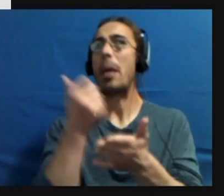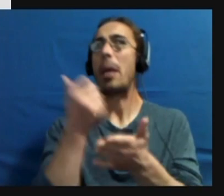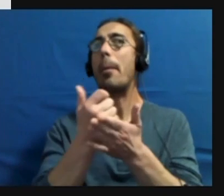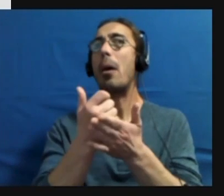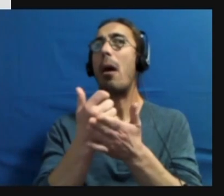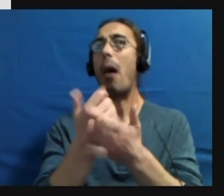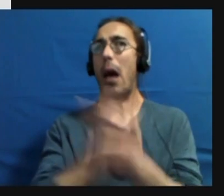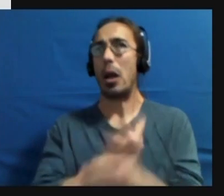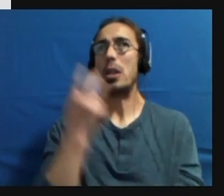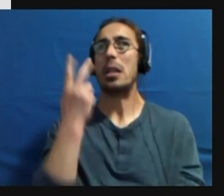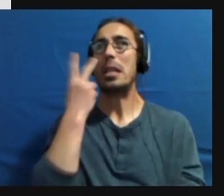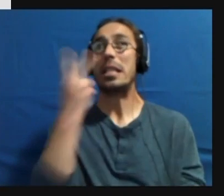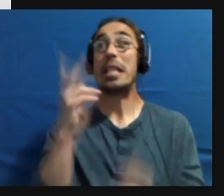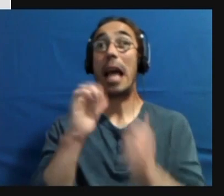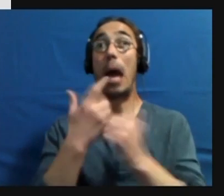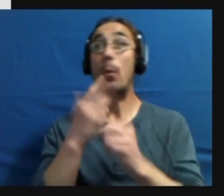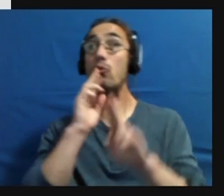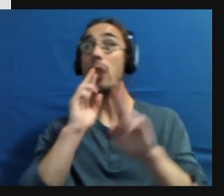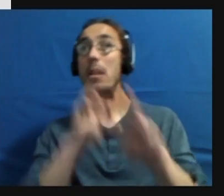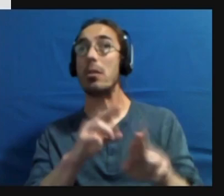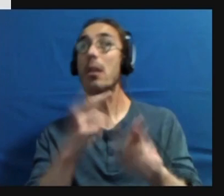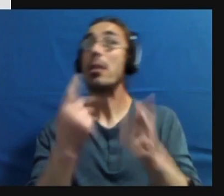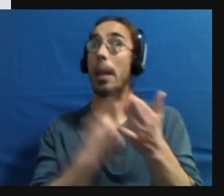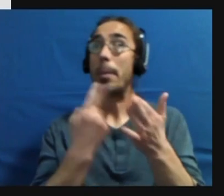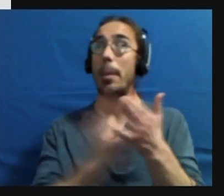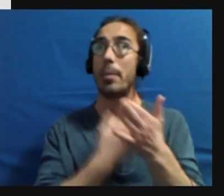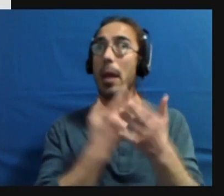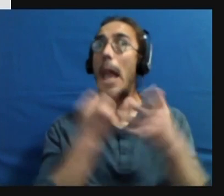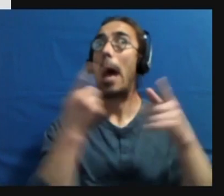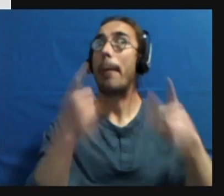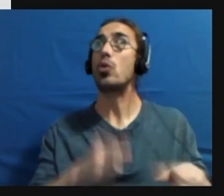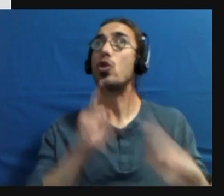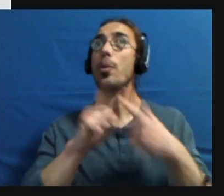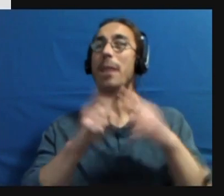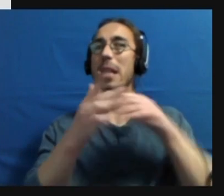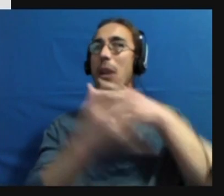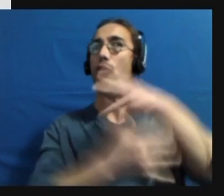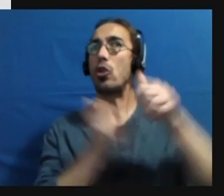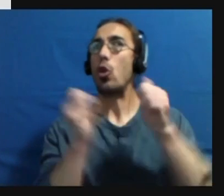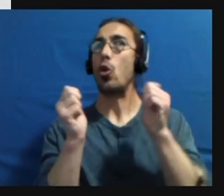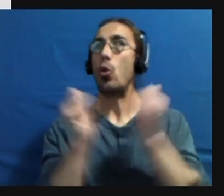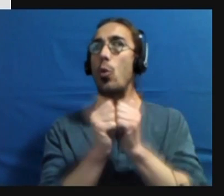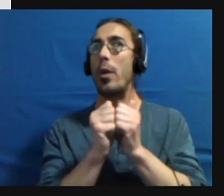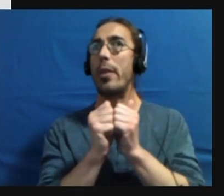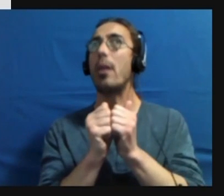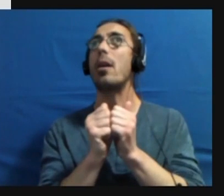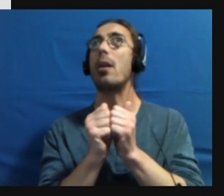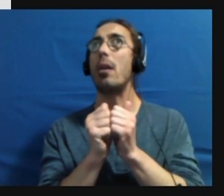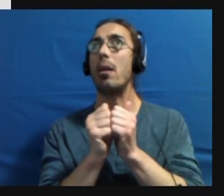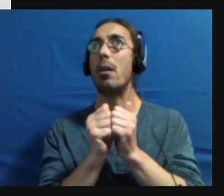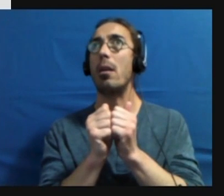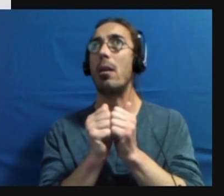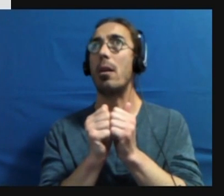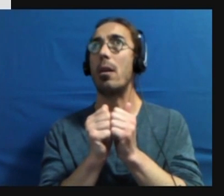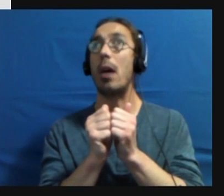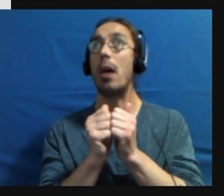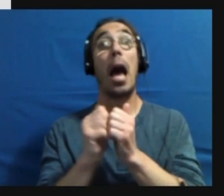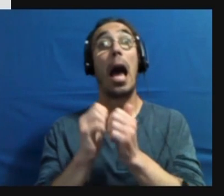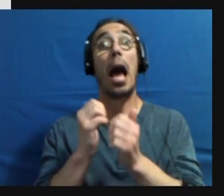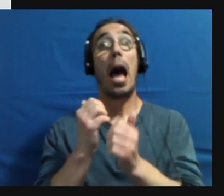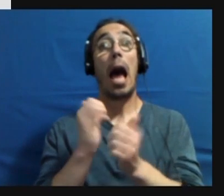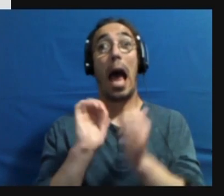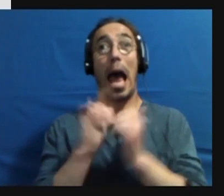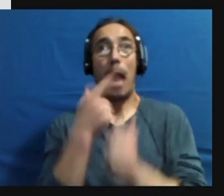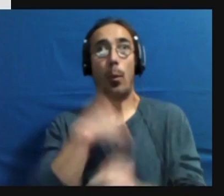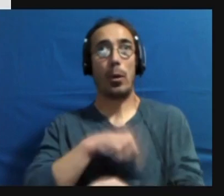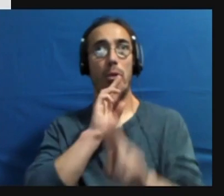we are reacting to things happens to be a interaction between the way that we are responded to and